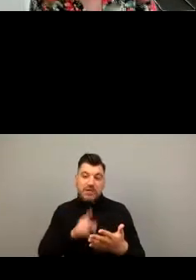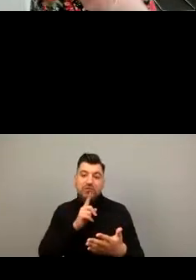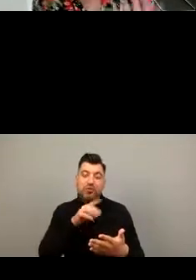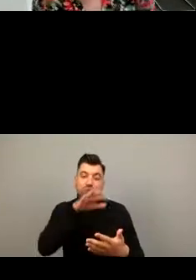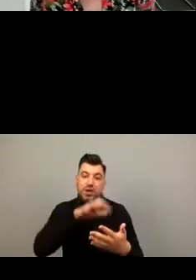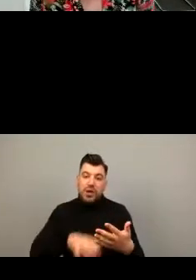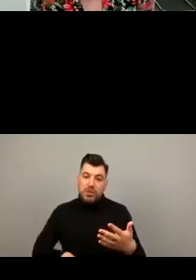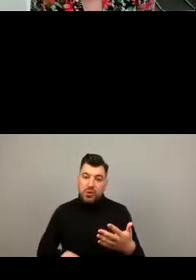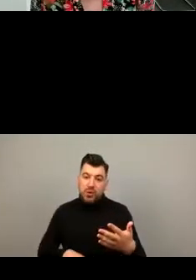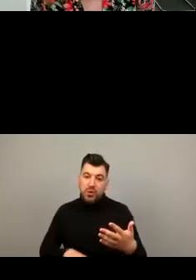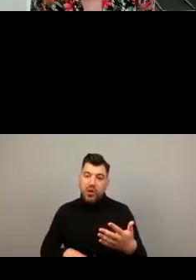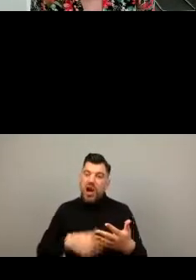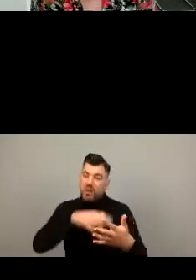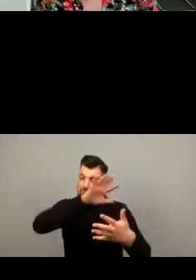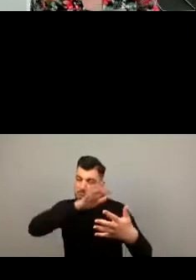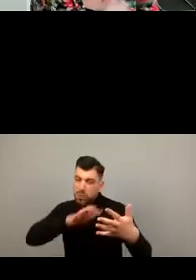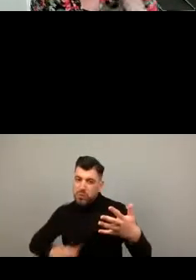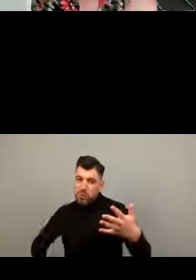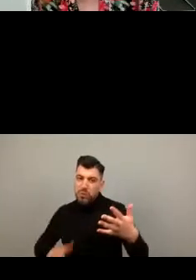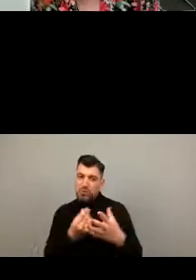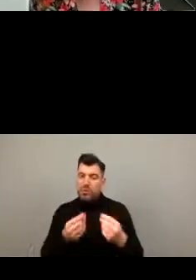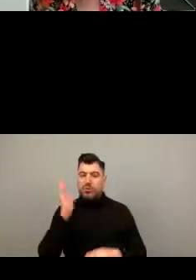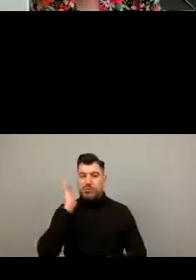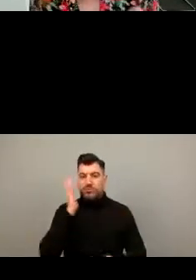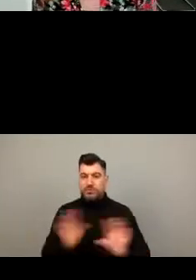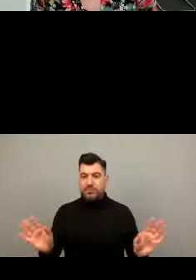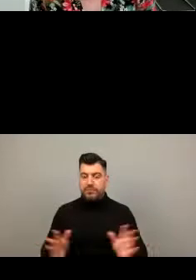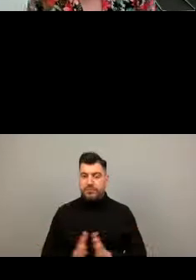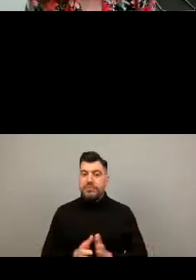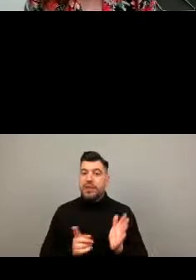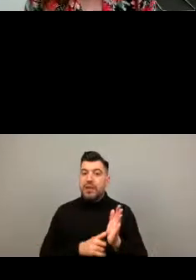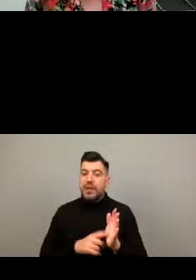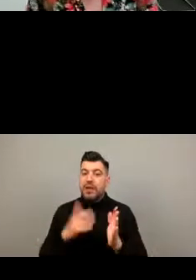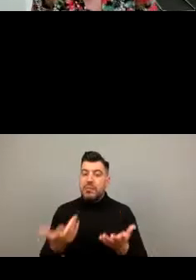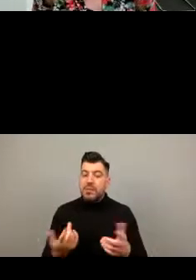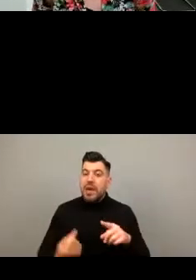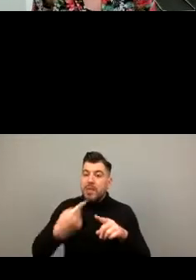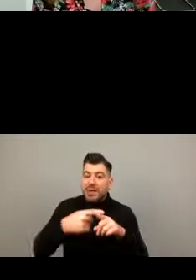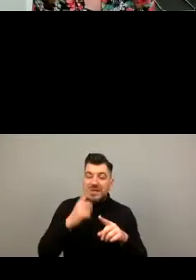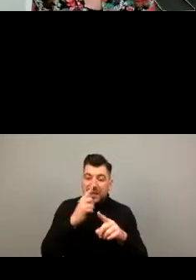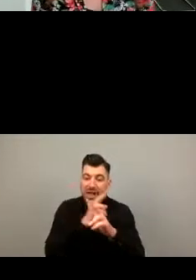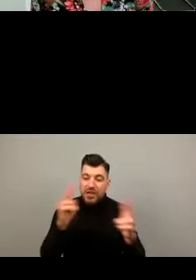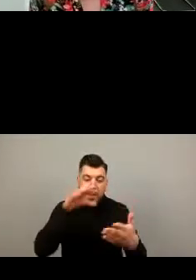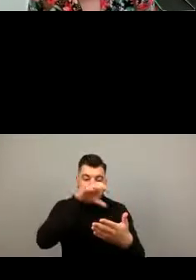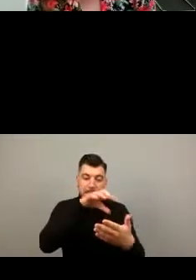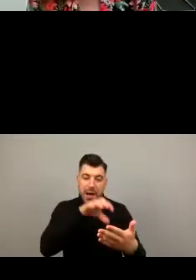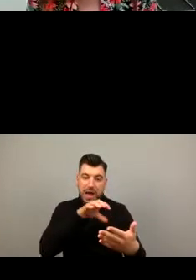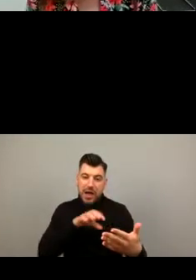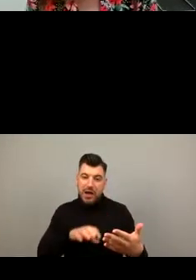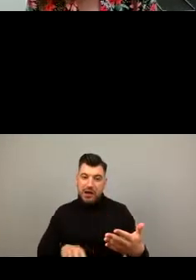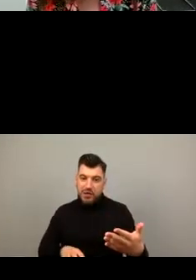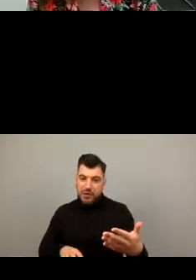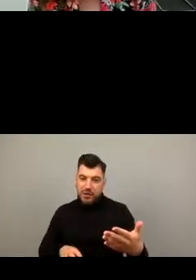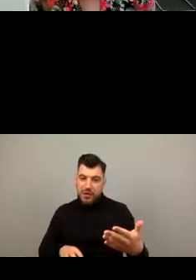order. Use subheadings. Make sure to write clear paragraphs. Lots of people just use spaces